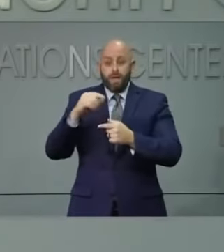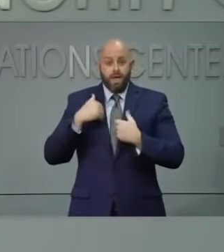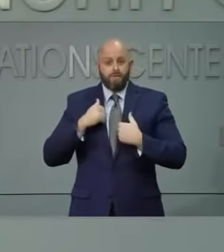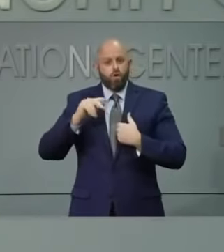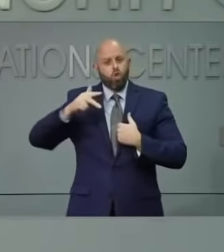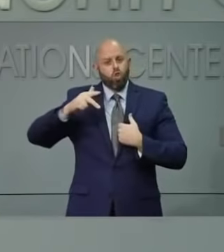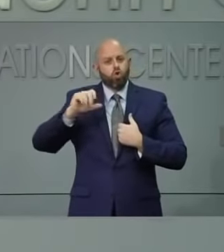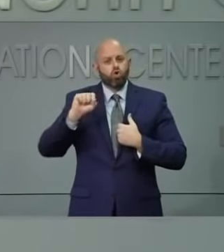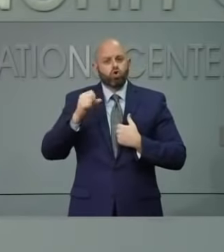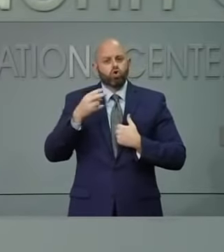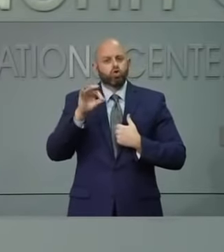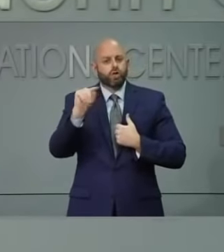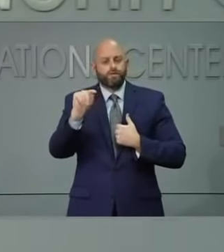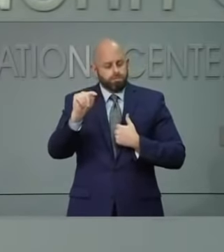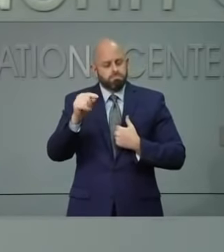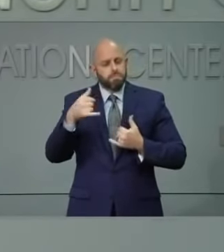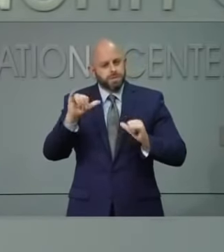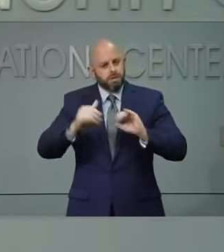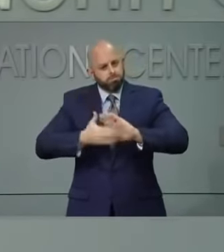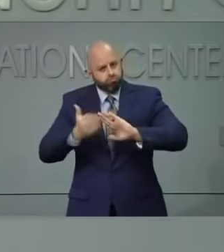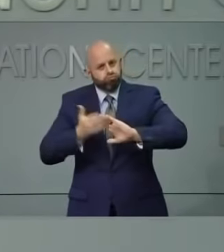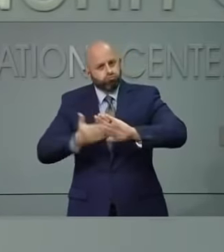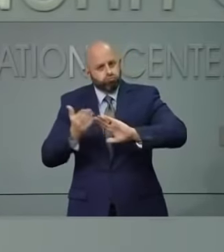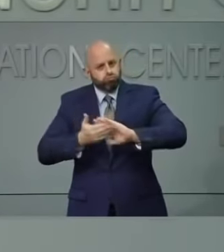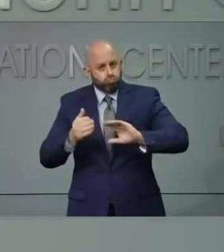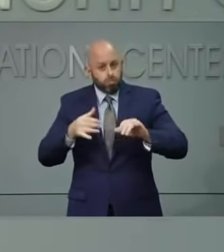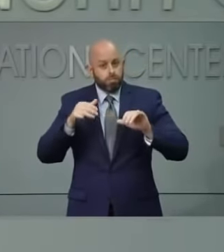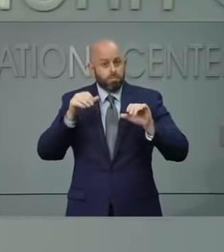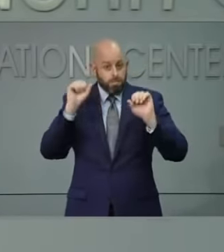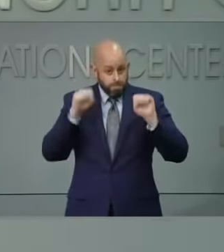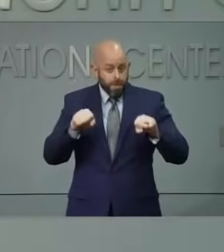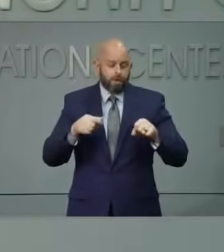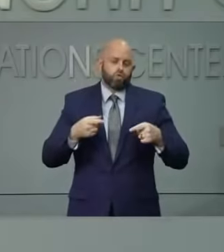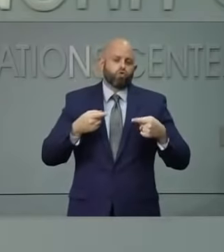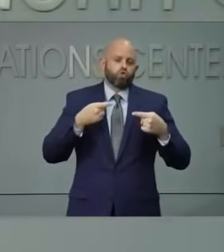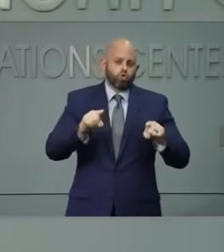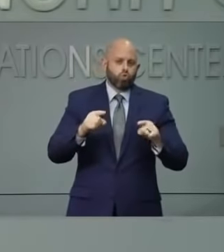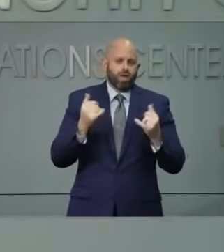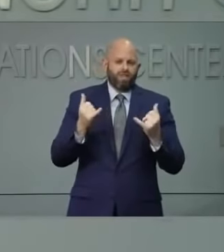can still go to and from work during this period of time.